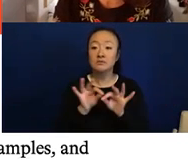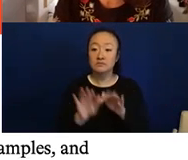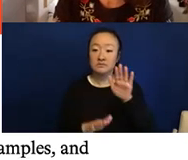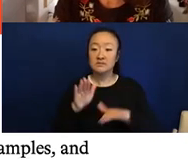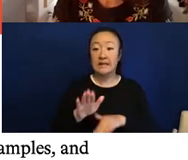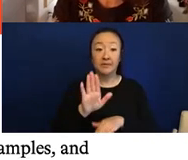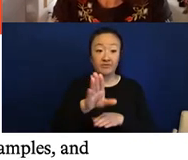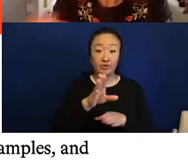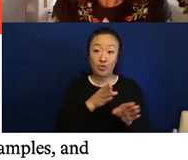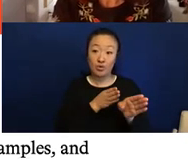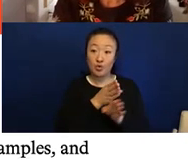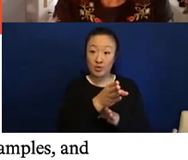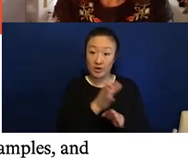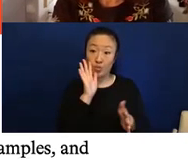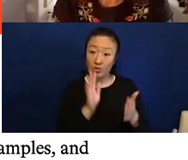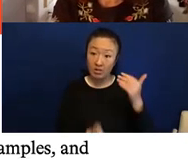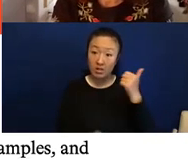of your career?